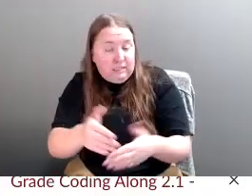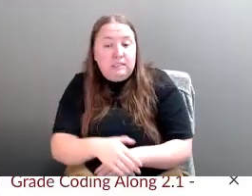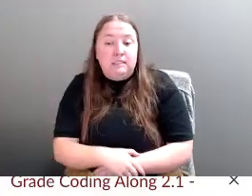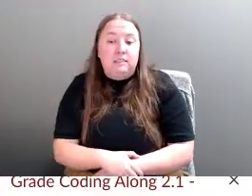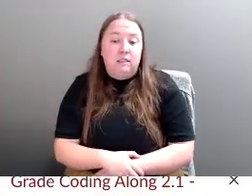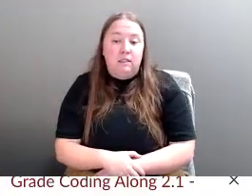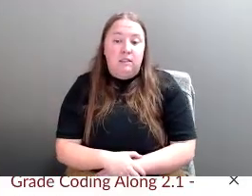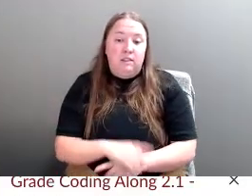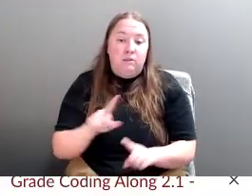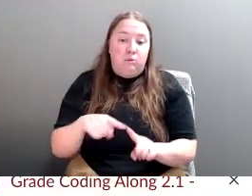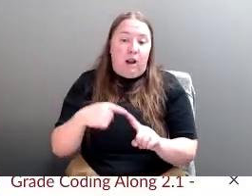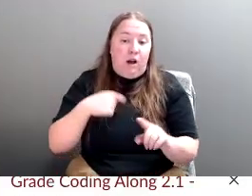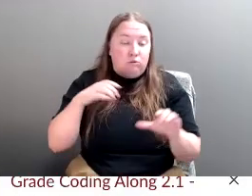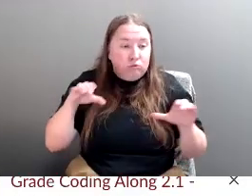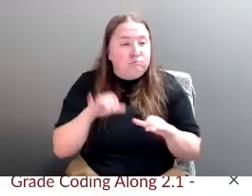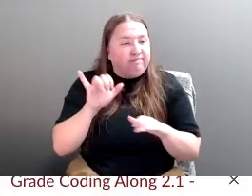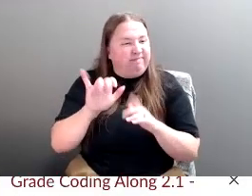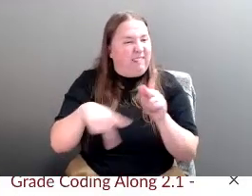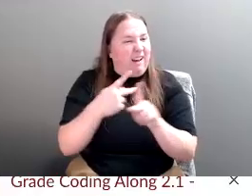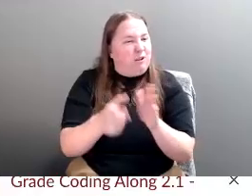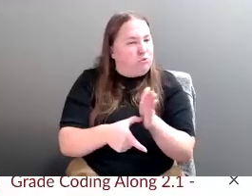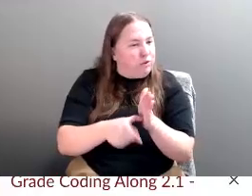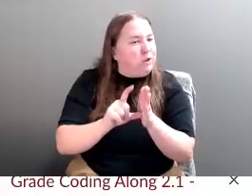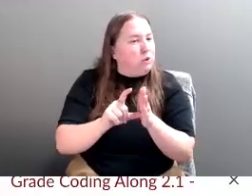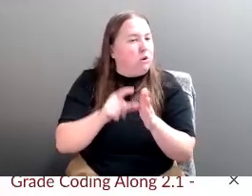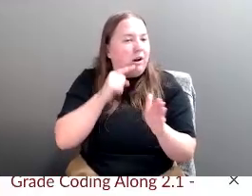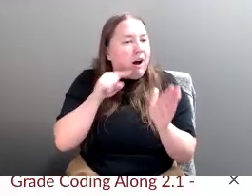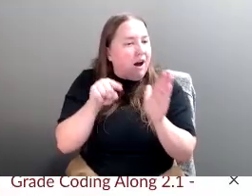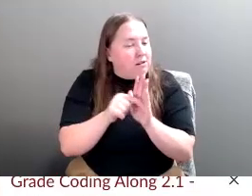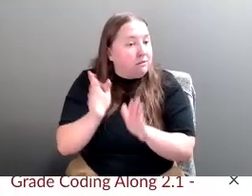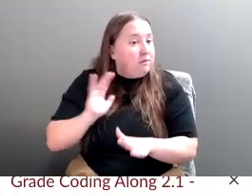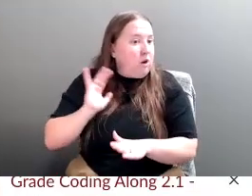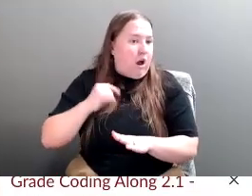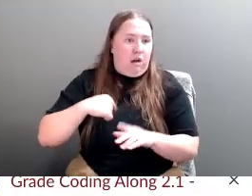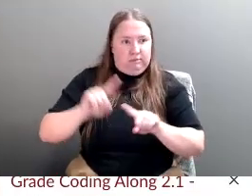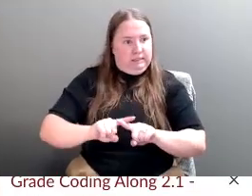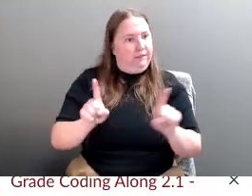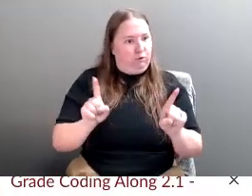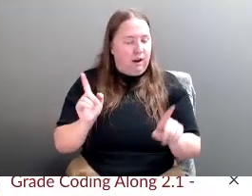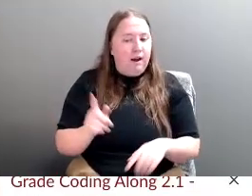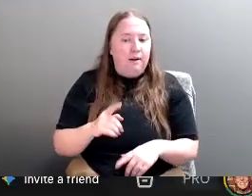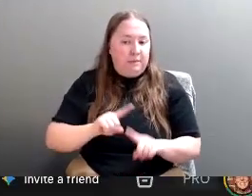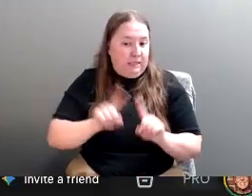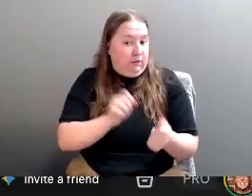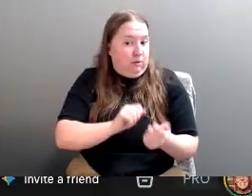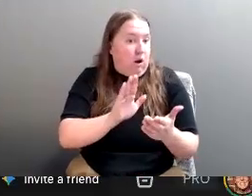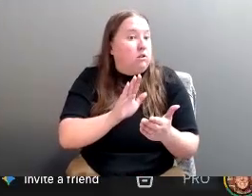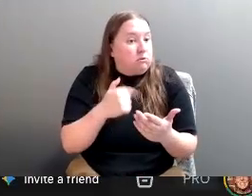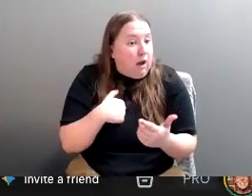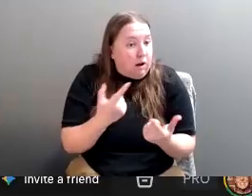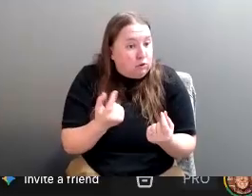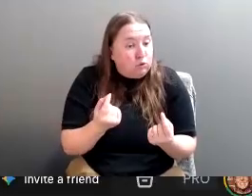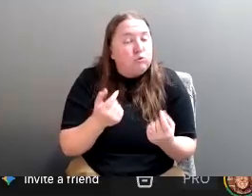I was doing this type of review assignment before, I was doing it very differently. What I ended up doing was having